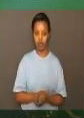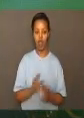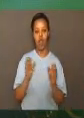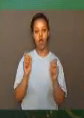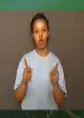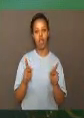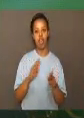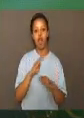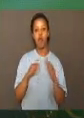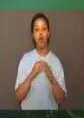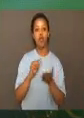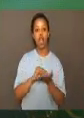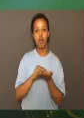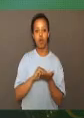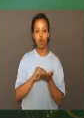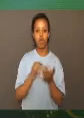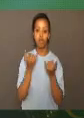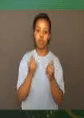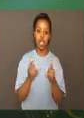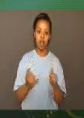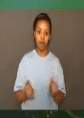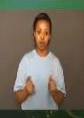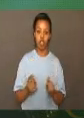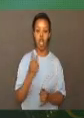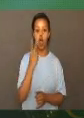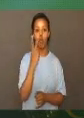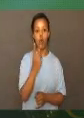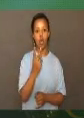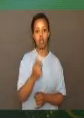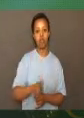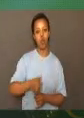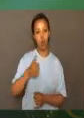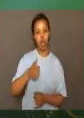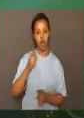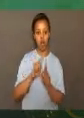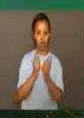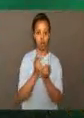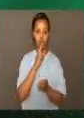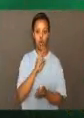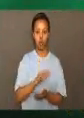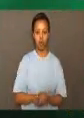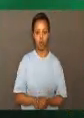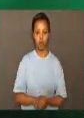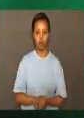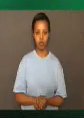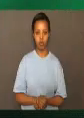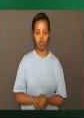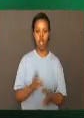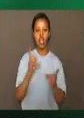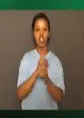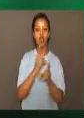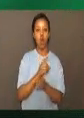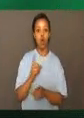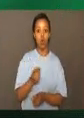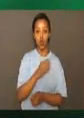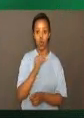Biological molecules are classified into two main groups: organic